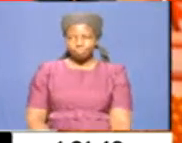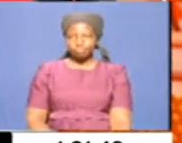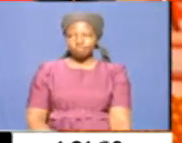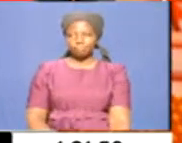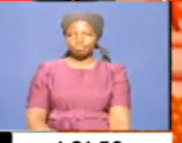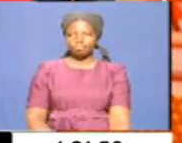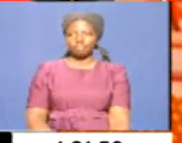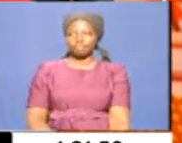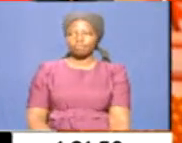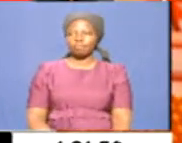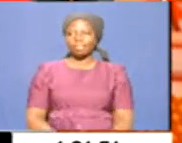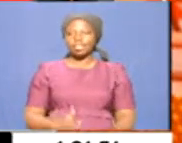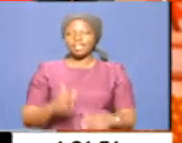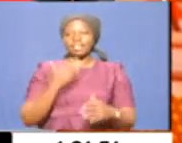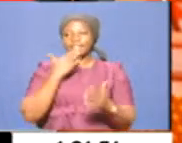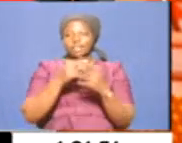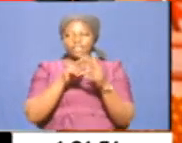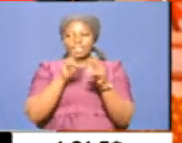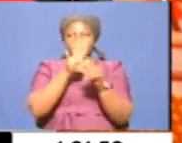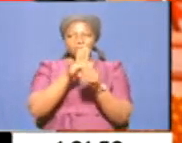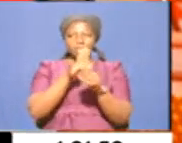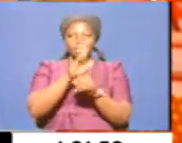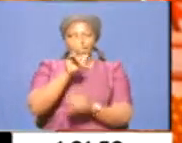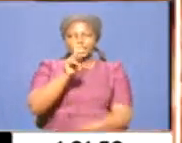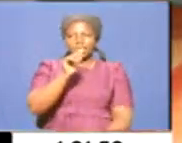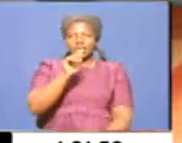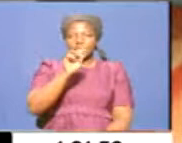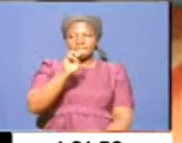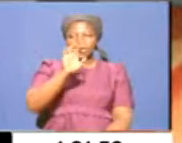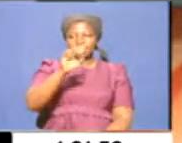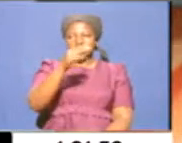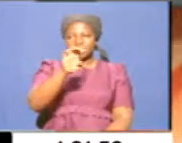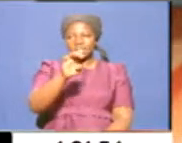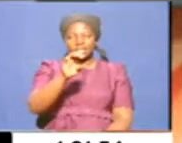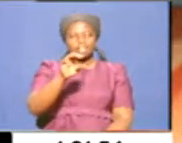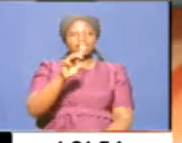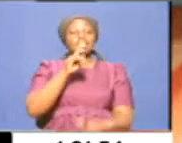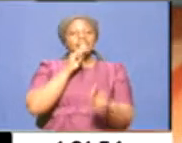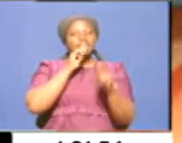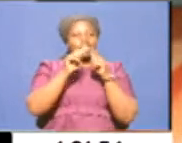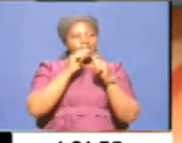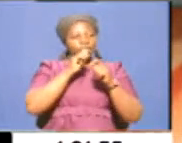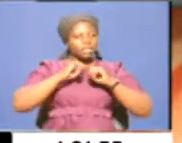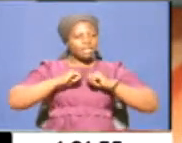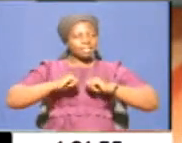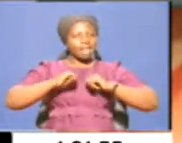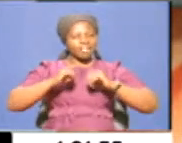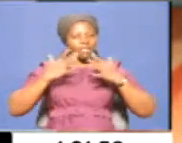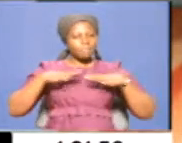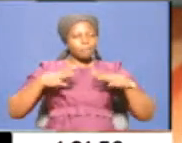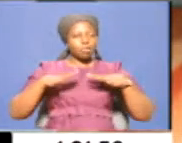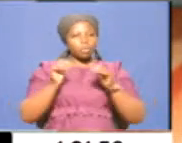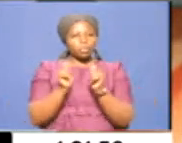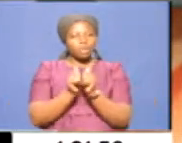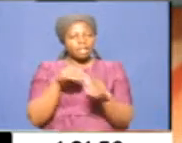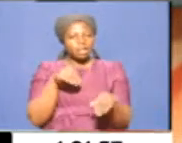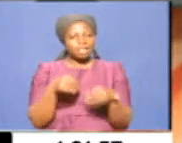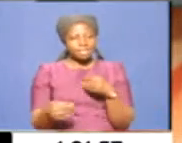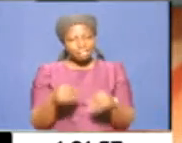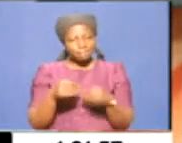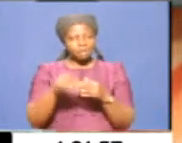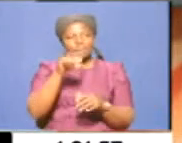Thank you very much, Kamche Menza, there, just coming to us with that interview with the chair of the persons with disability, the